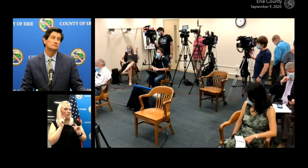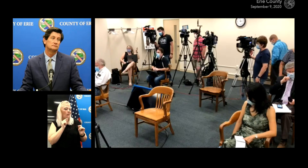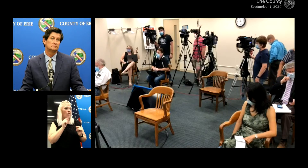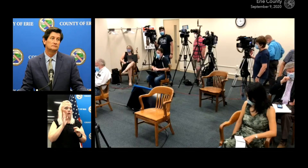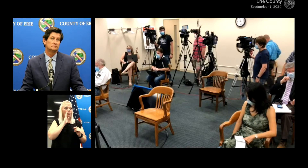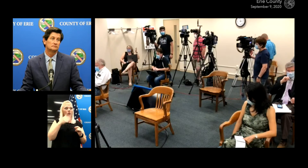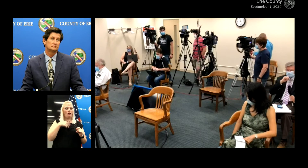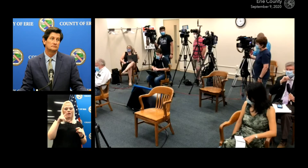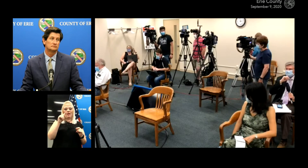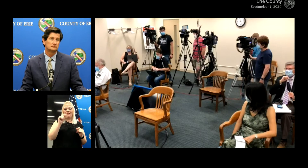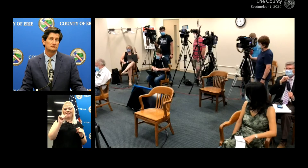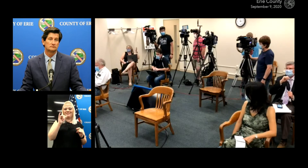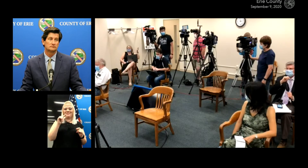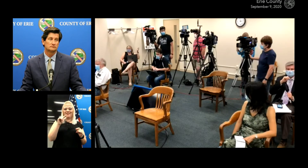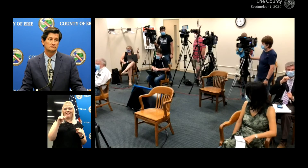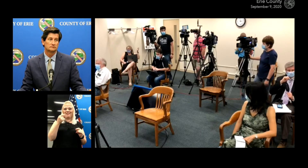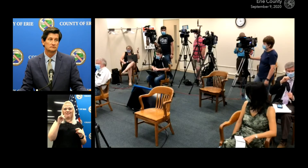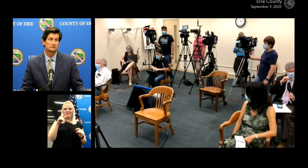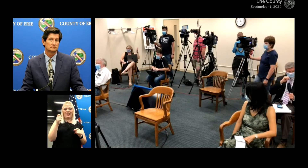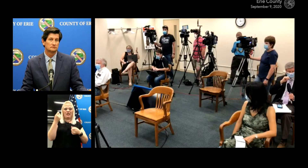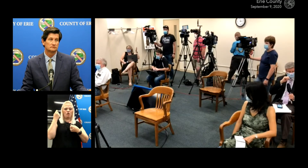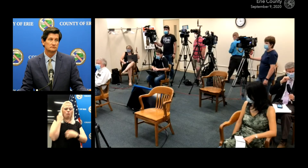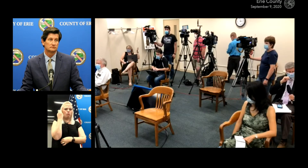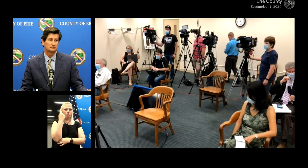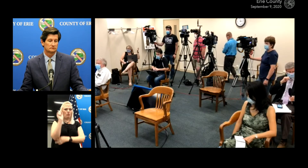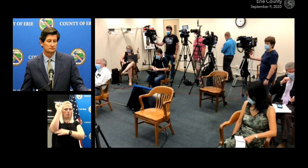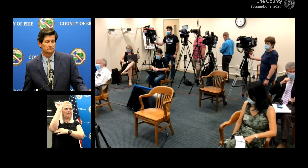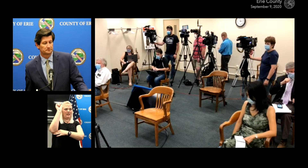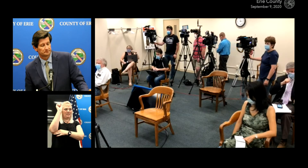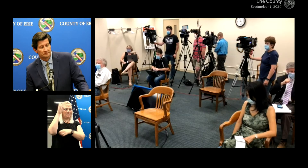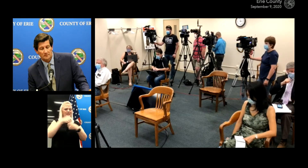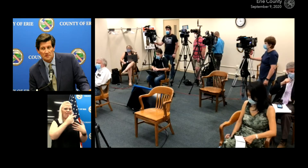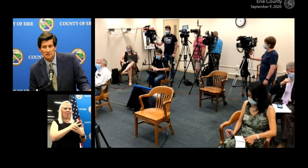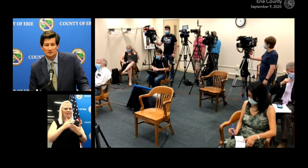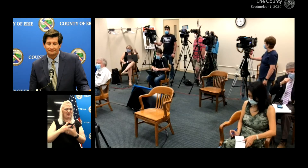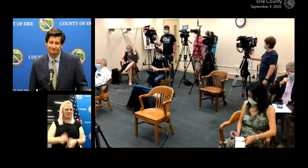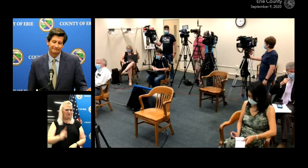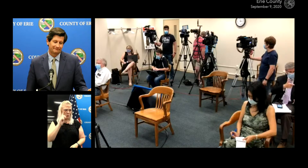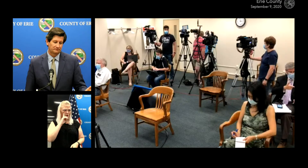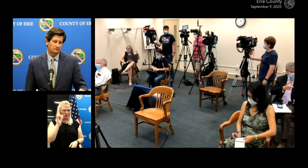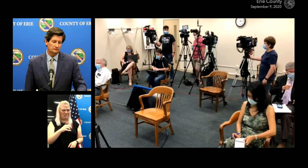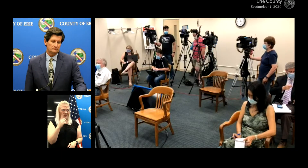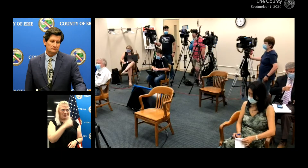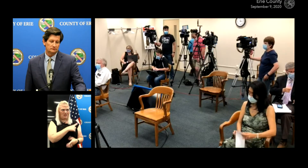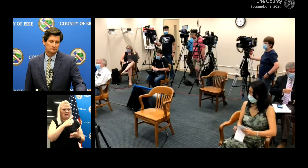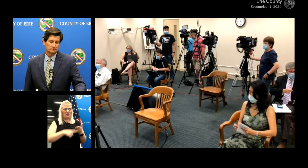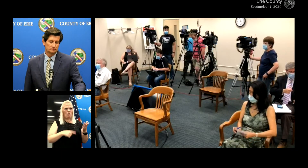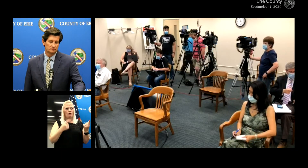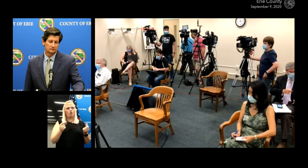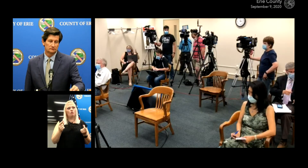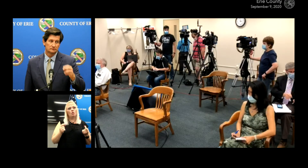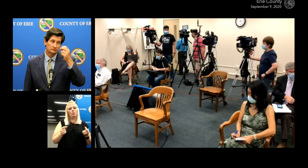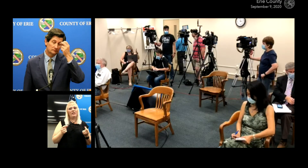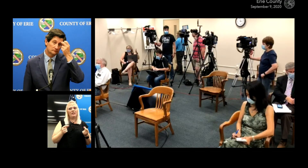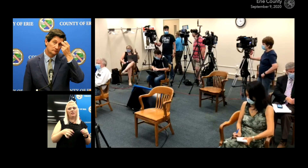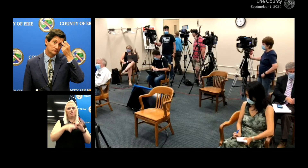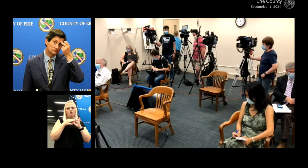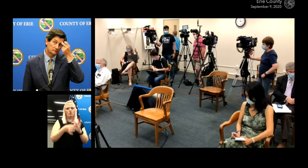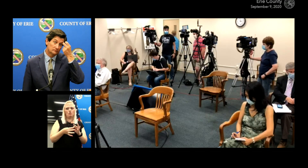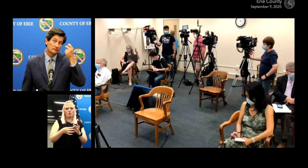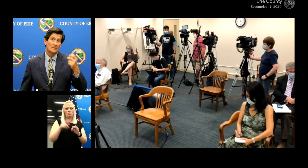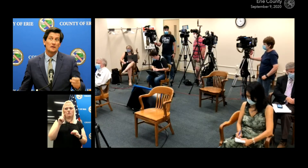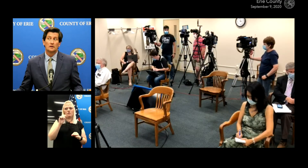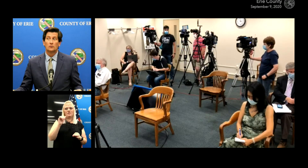tailgate protest in the lots. Wondering if you guys have heard anything about this and what you're doing in terms of